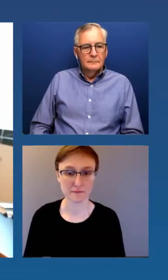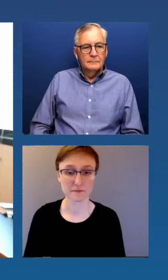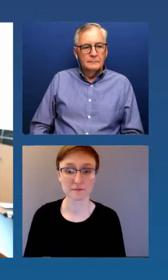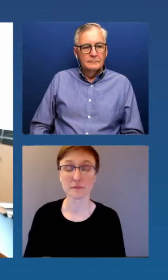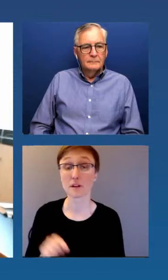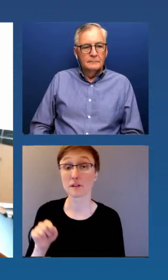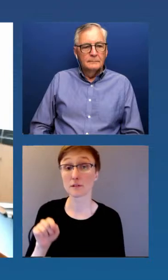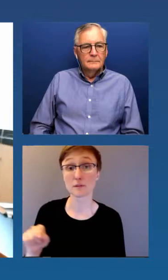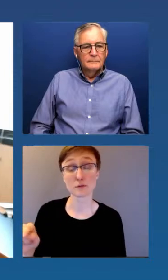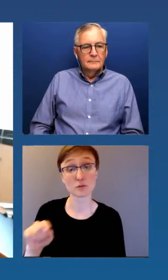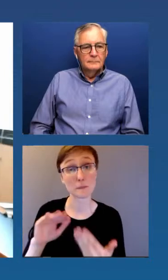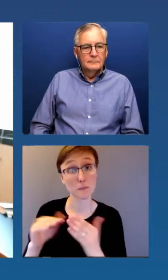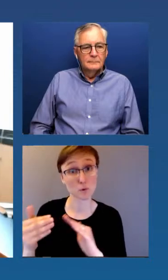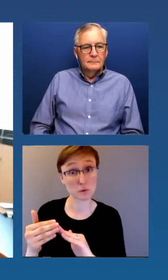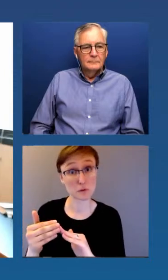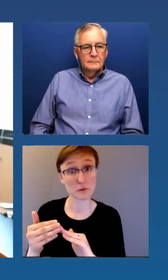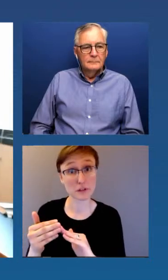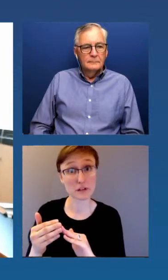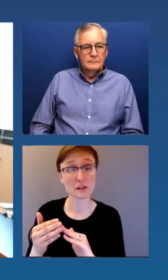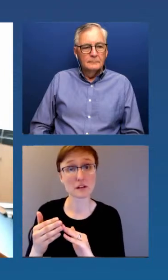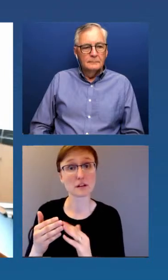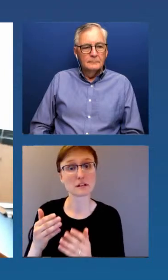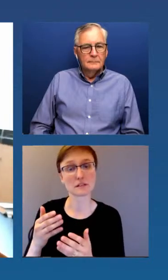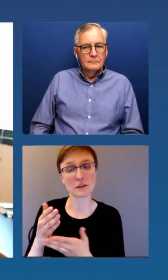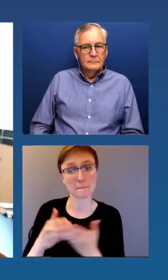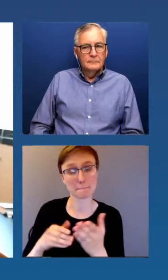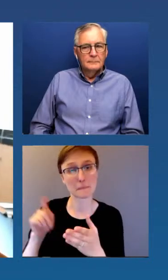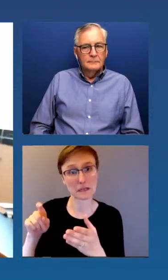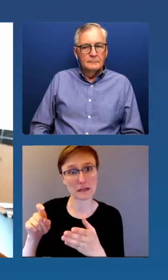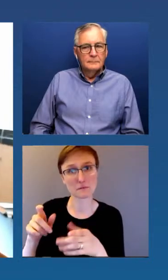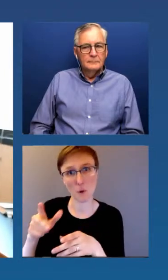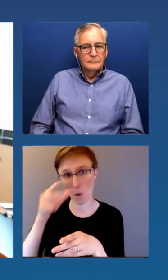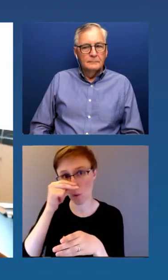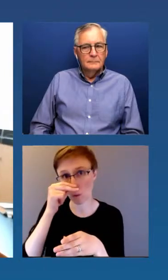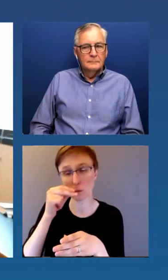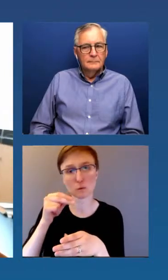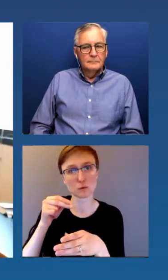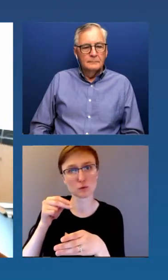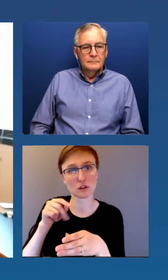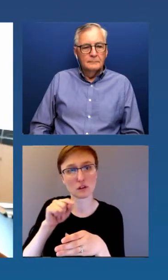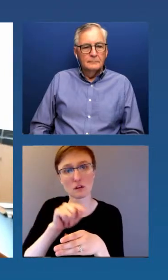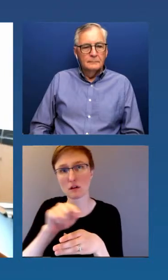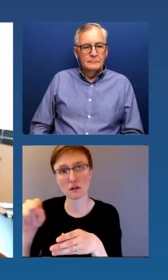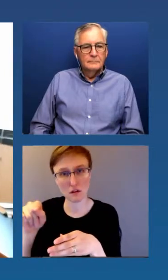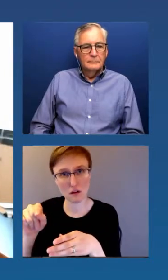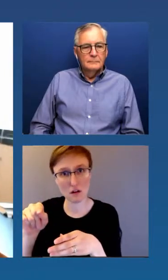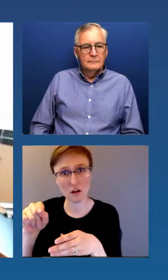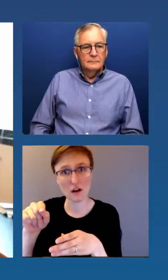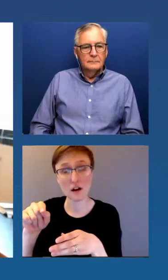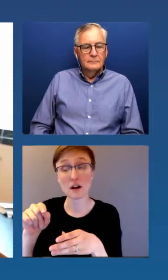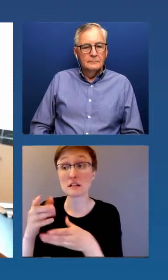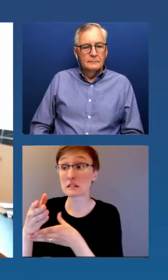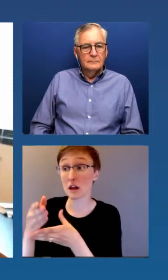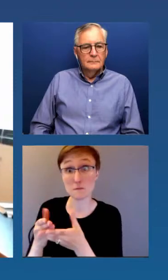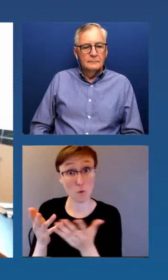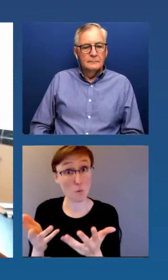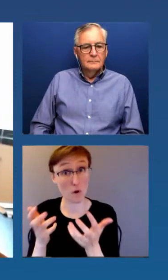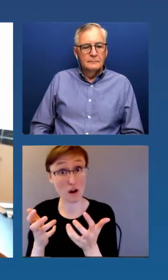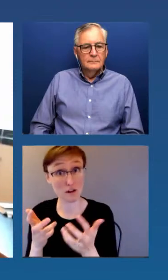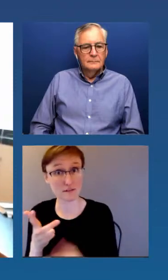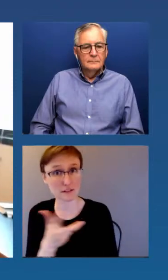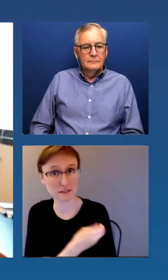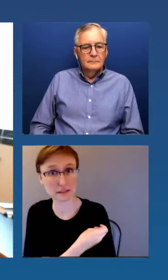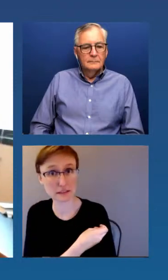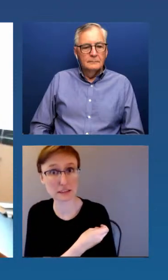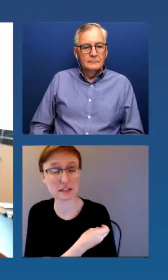neighborhoods. For some, it is that simple. We know that there are still people out there who want the vaccine, but due to barriers mentioned by Dr.